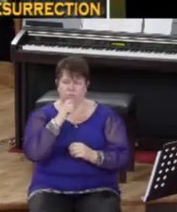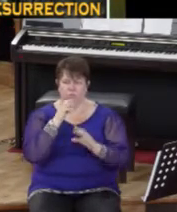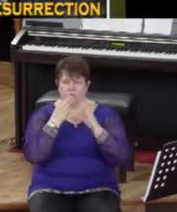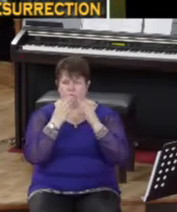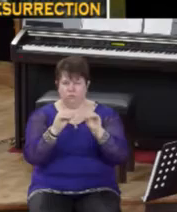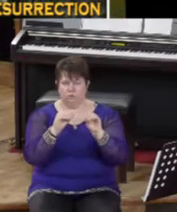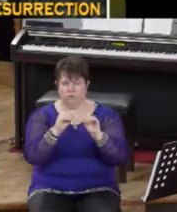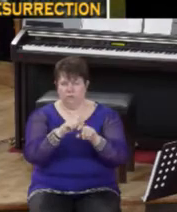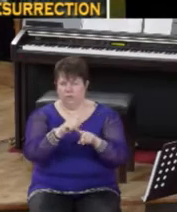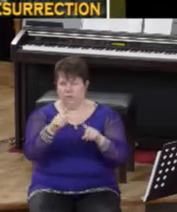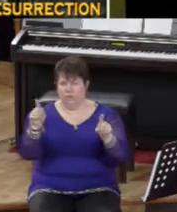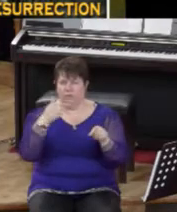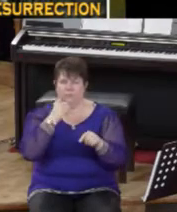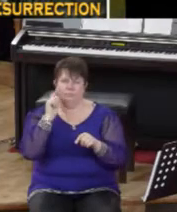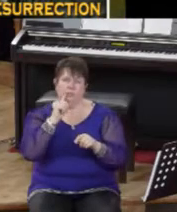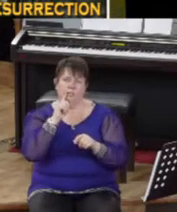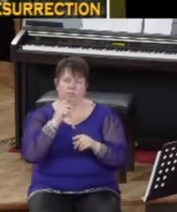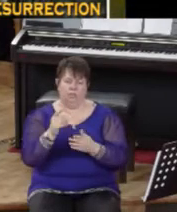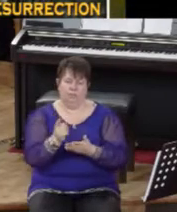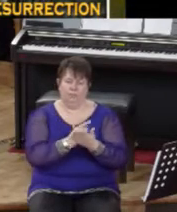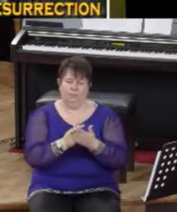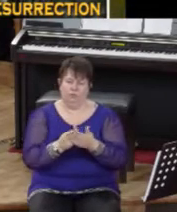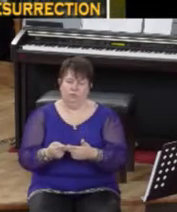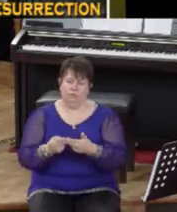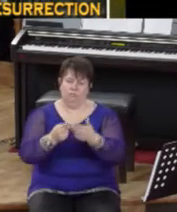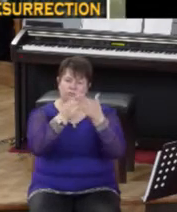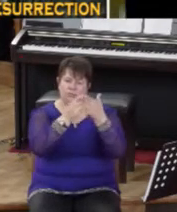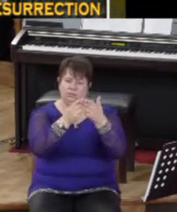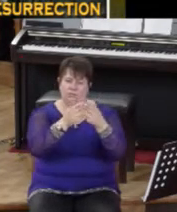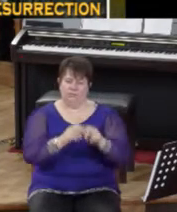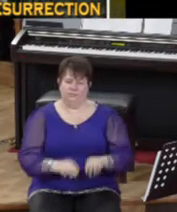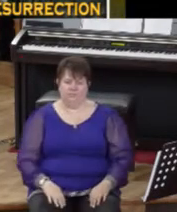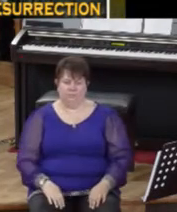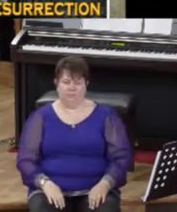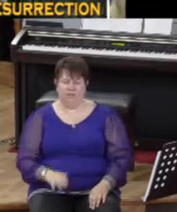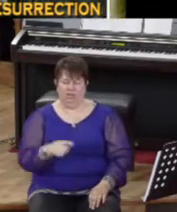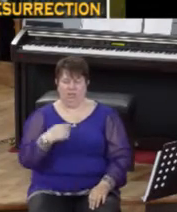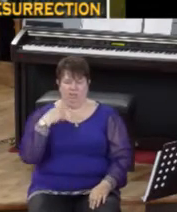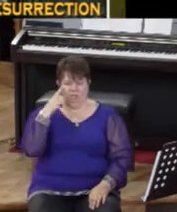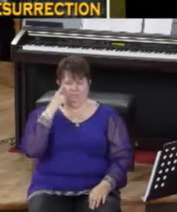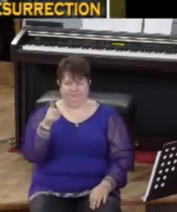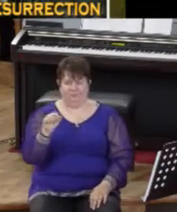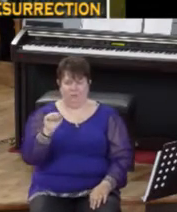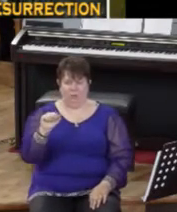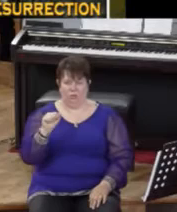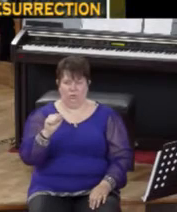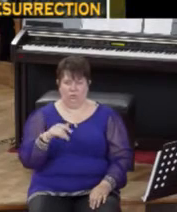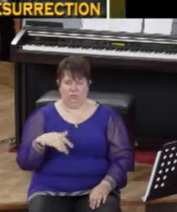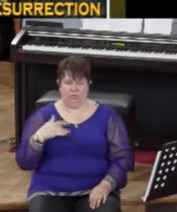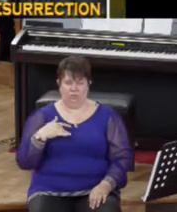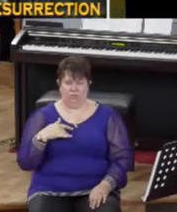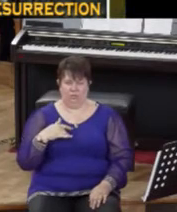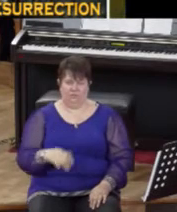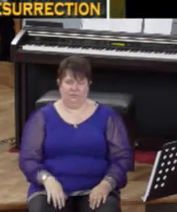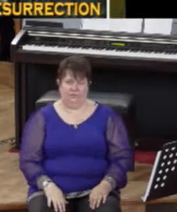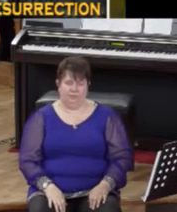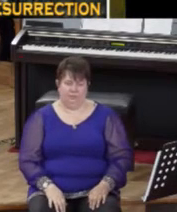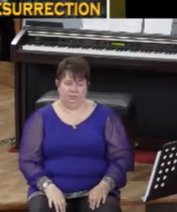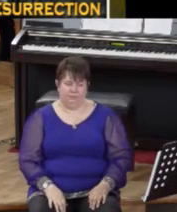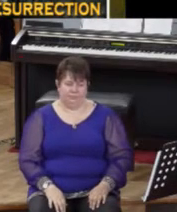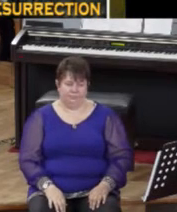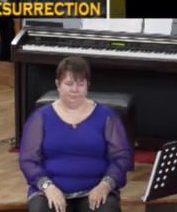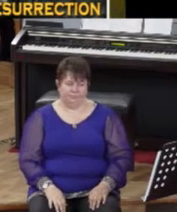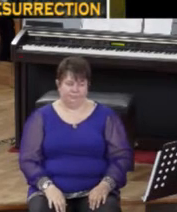his resurrection, and you say, ah, well, you know, it was in their interest to say that because they believed, then